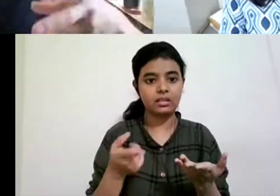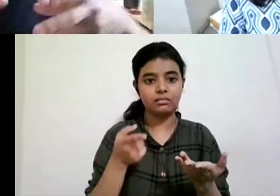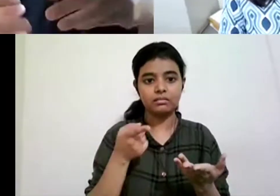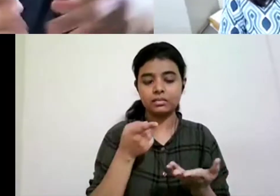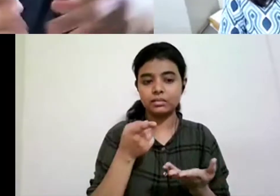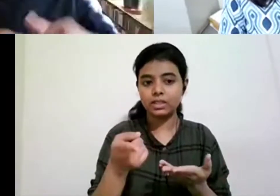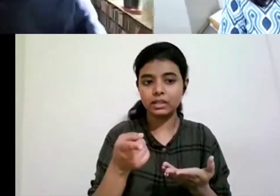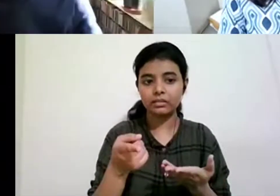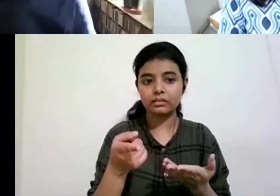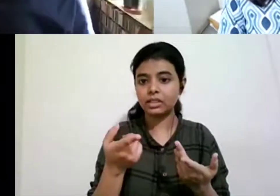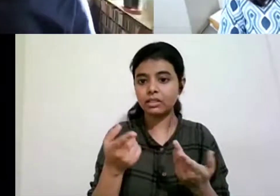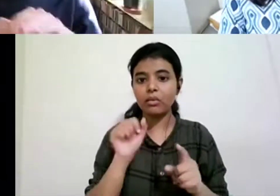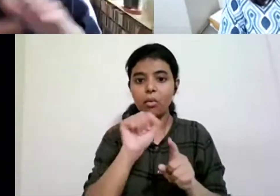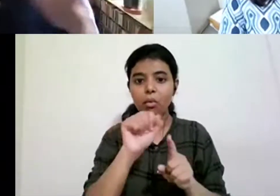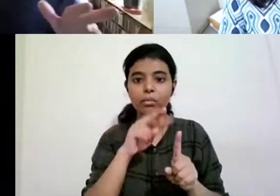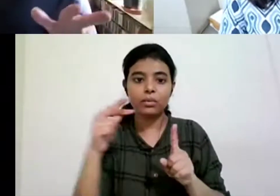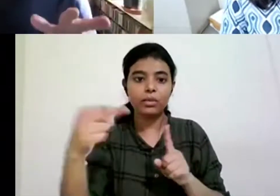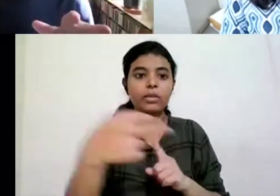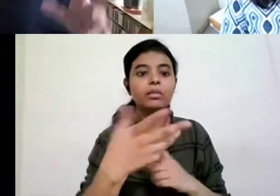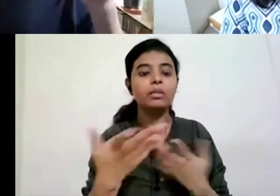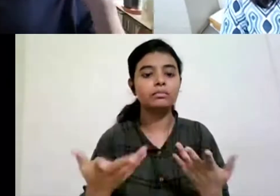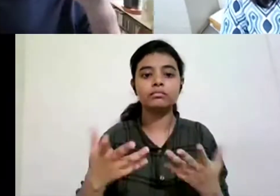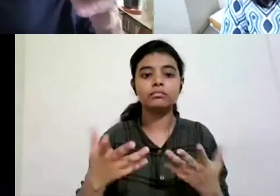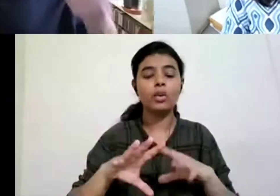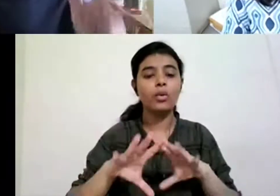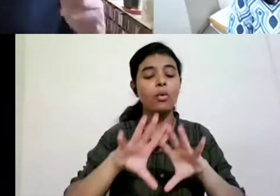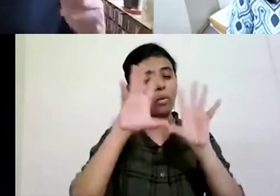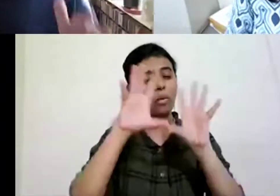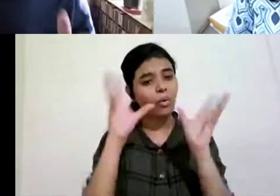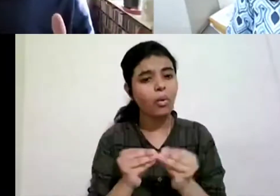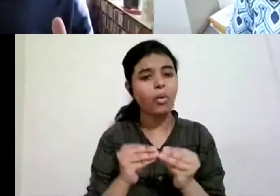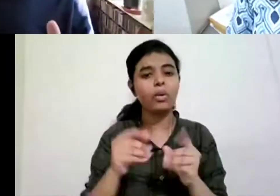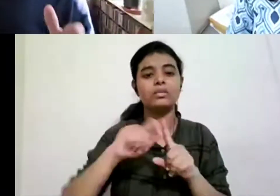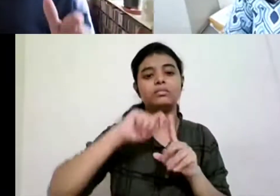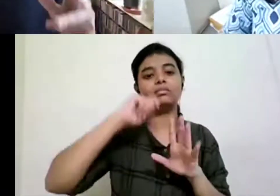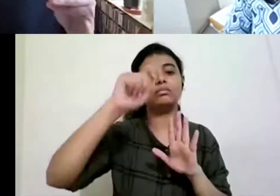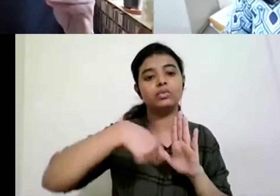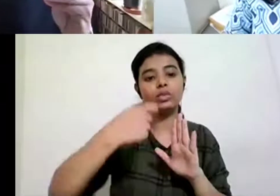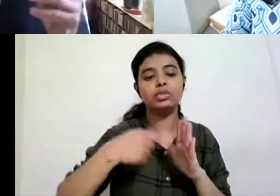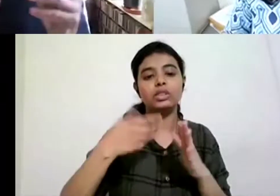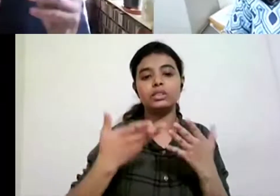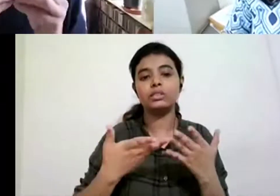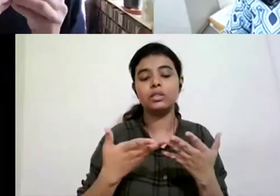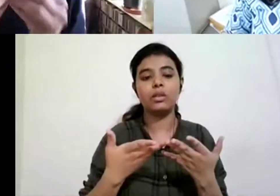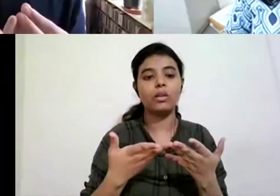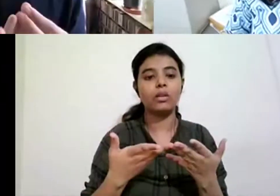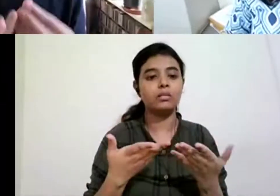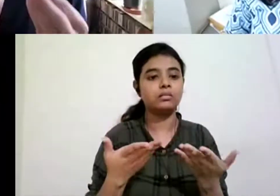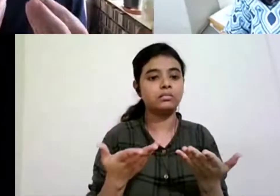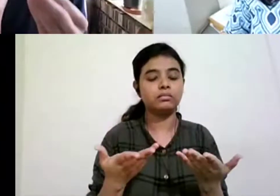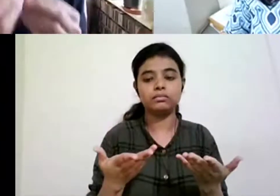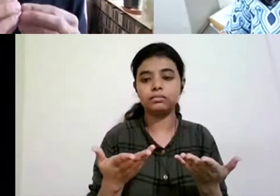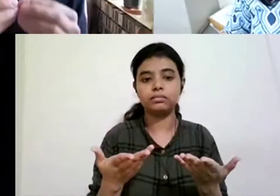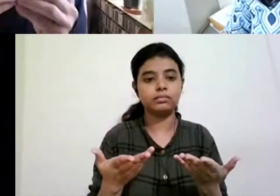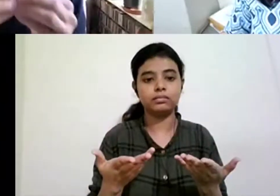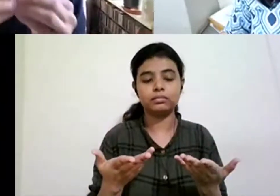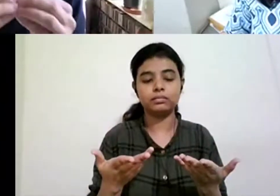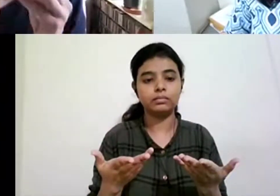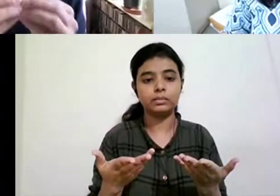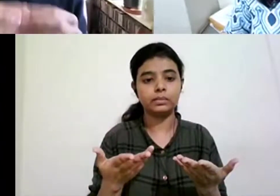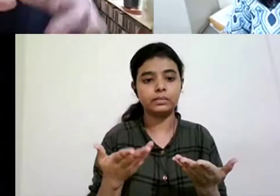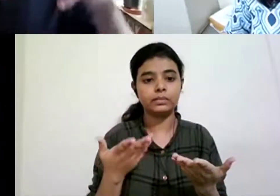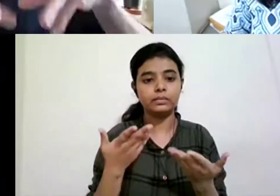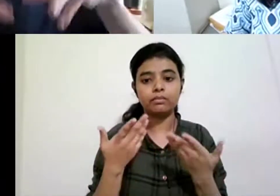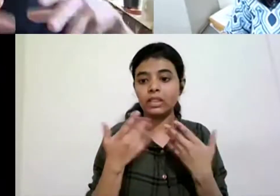with the perspective. The whole project, the whole focus group work was, there was never produced any